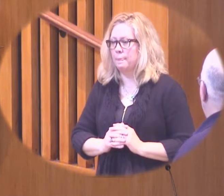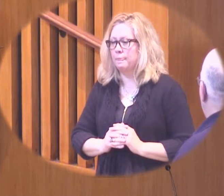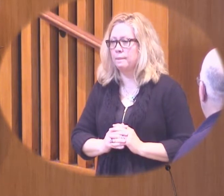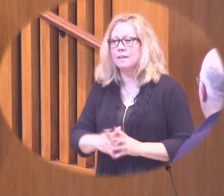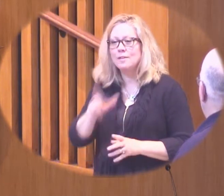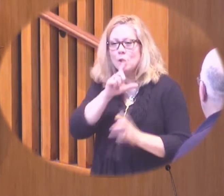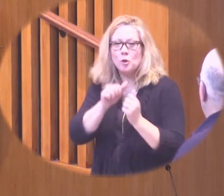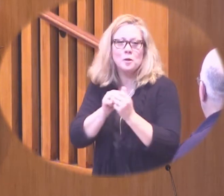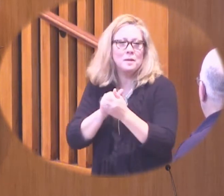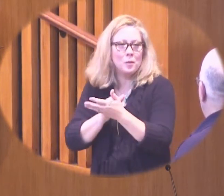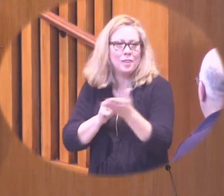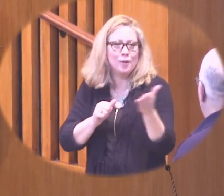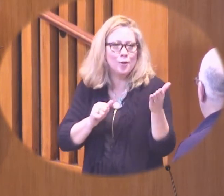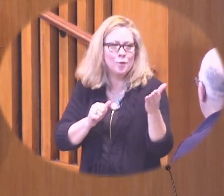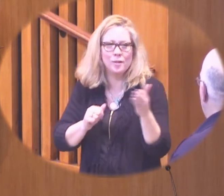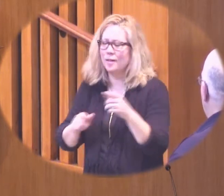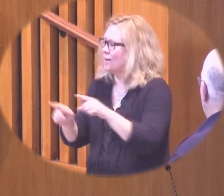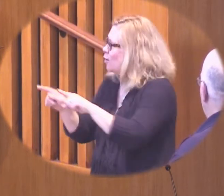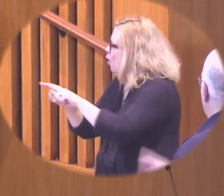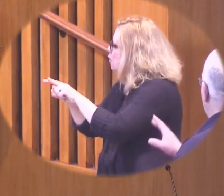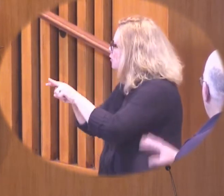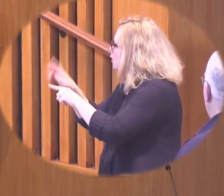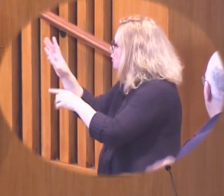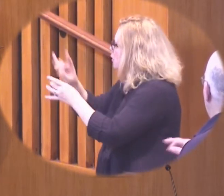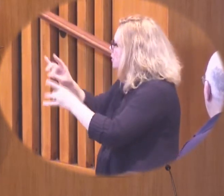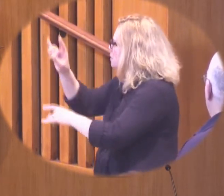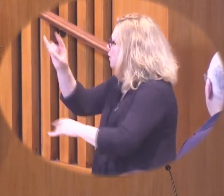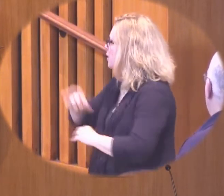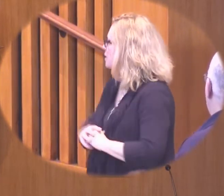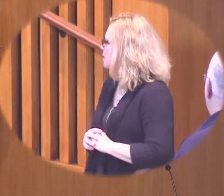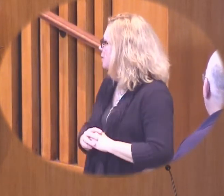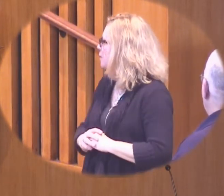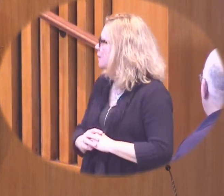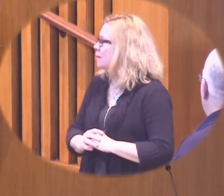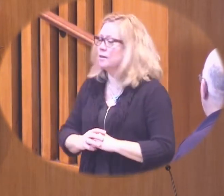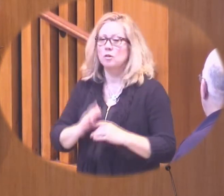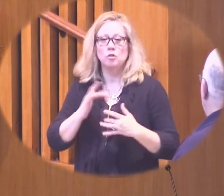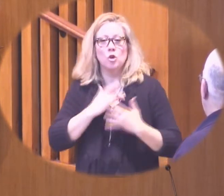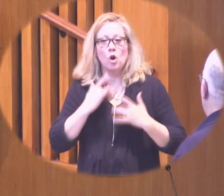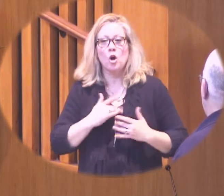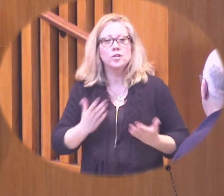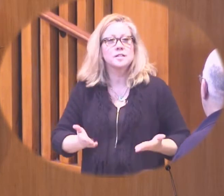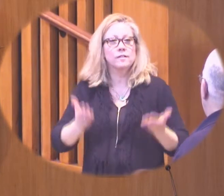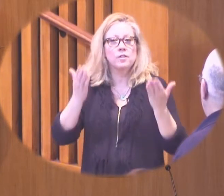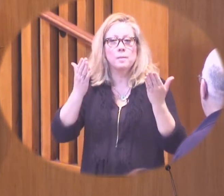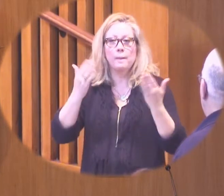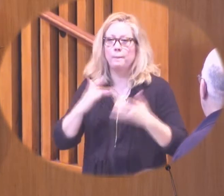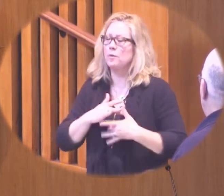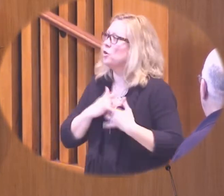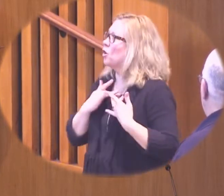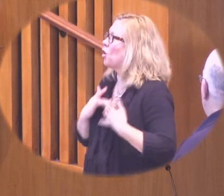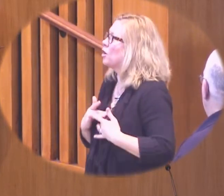Amen. The Lord be with you. And with your spirit. Lift up your hearts.